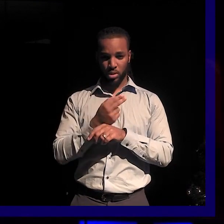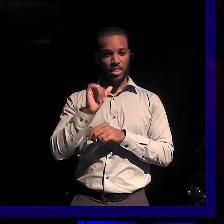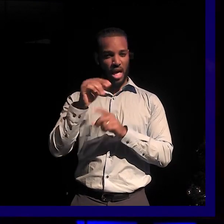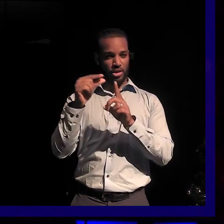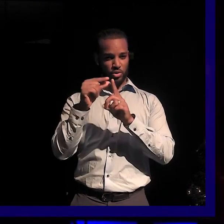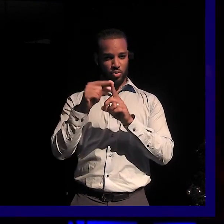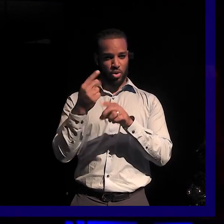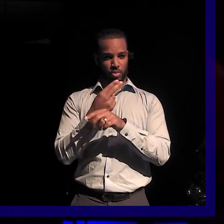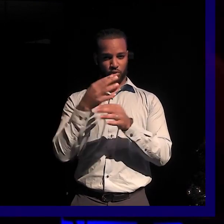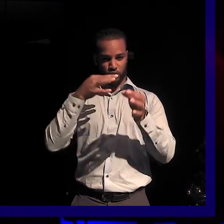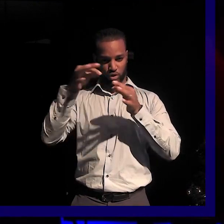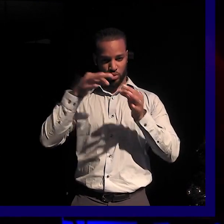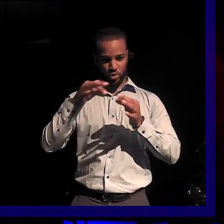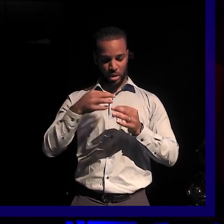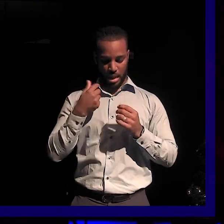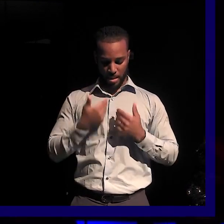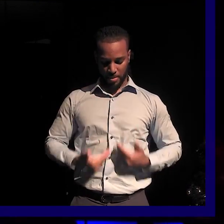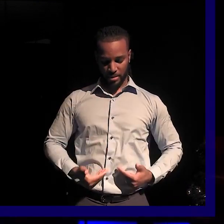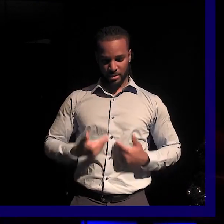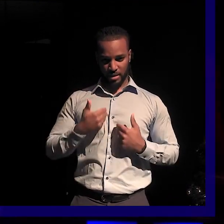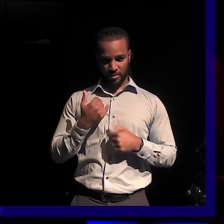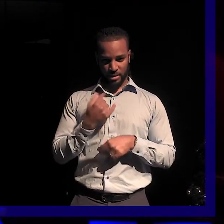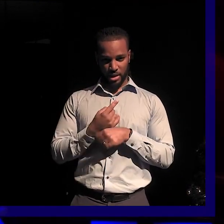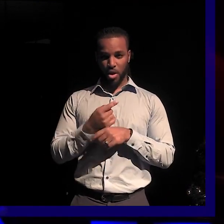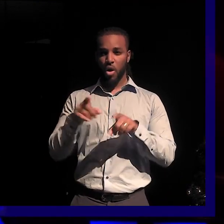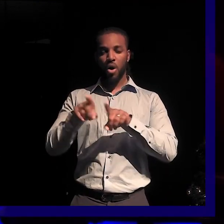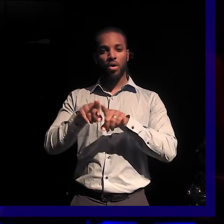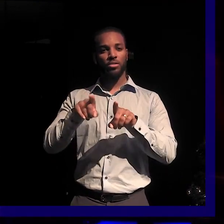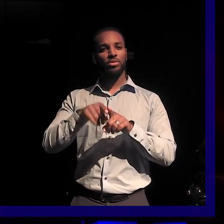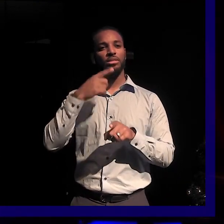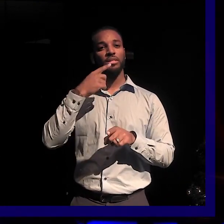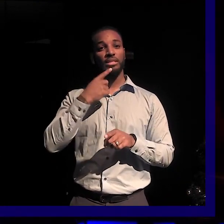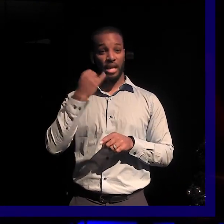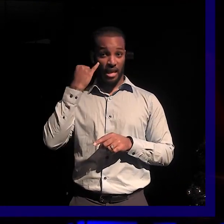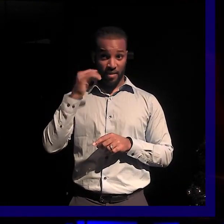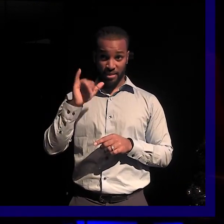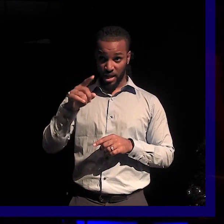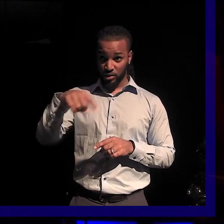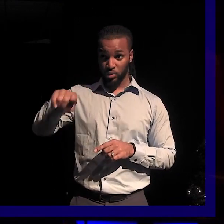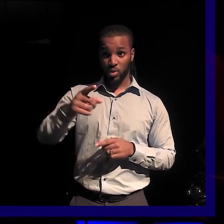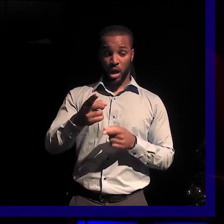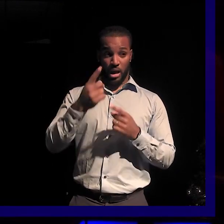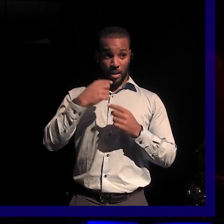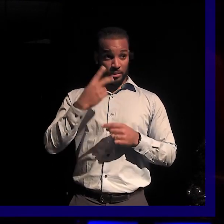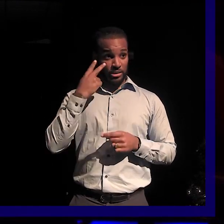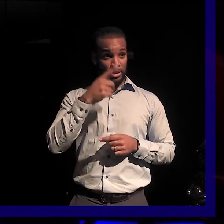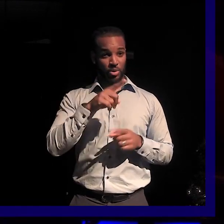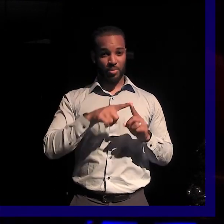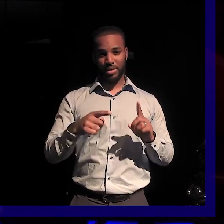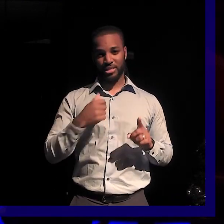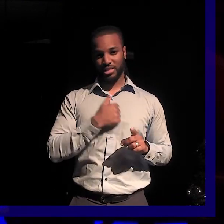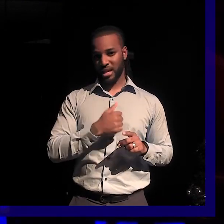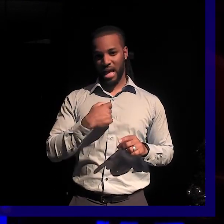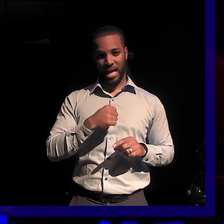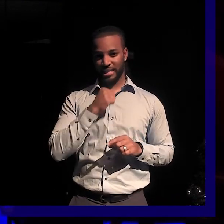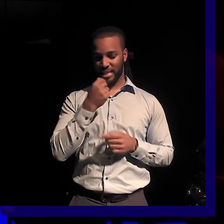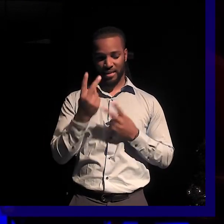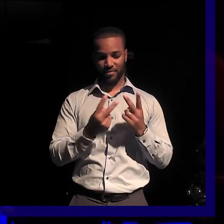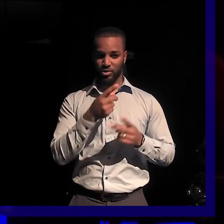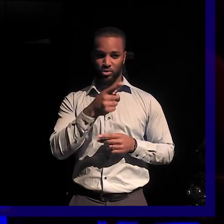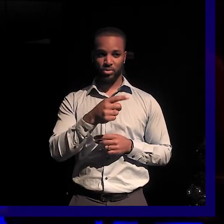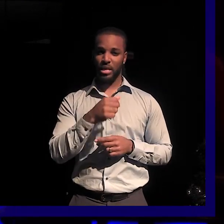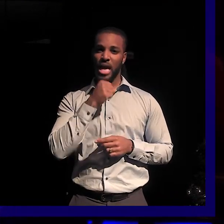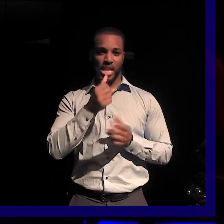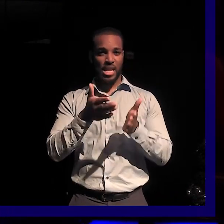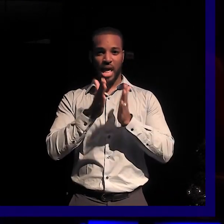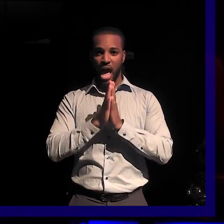the word I've used to describe my condition. You also said that if that's you, come to see you, but regrettably, I did not. I didn't seek